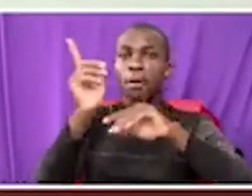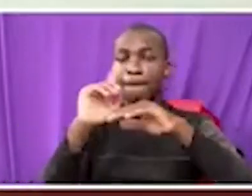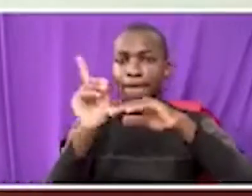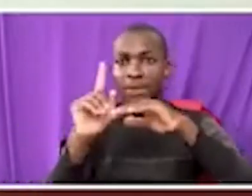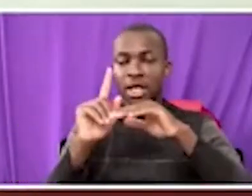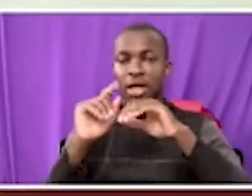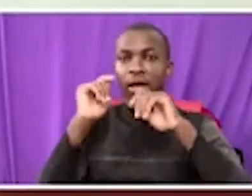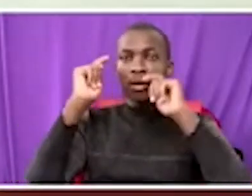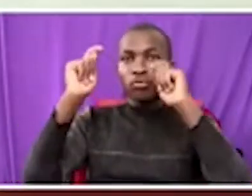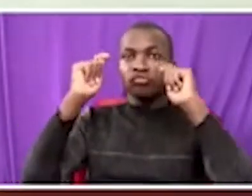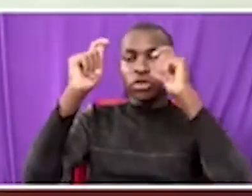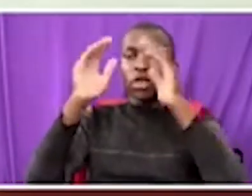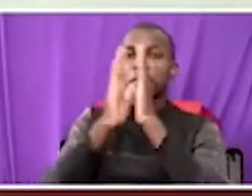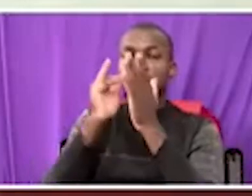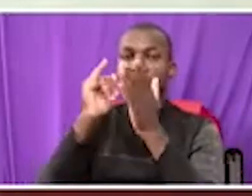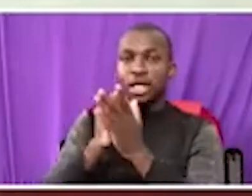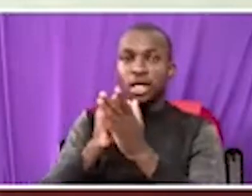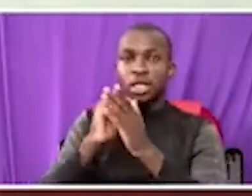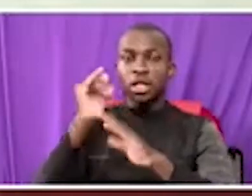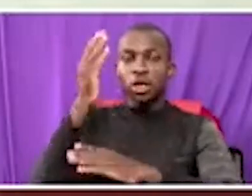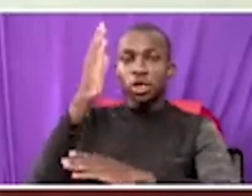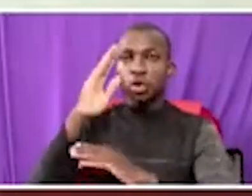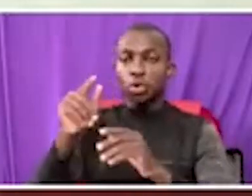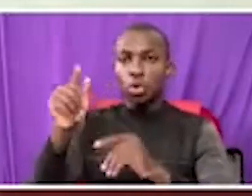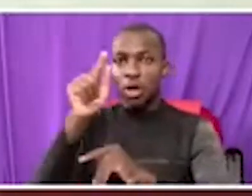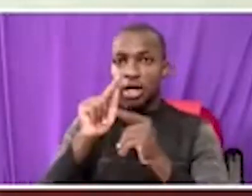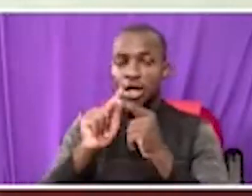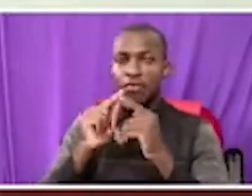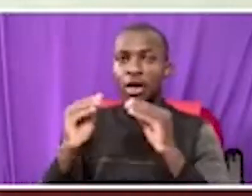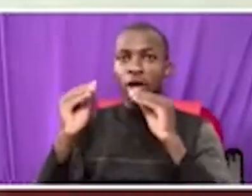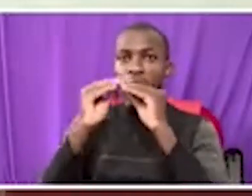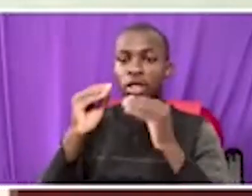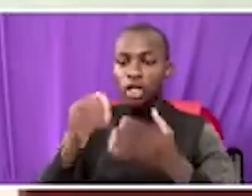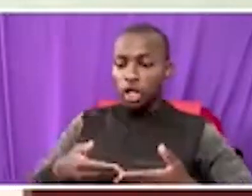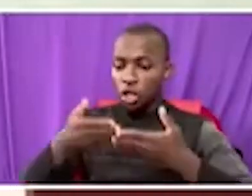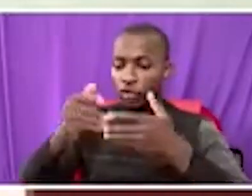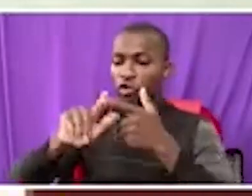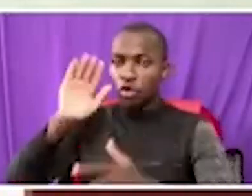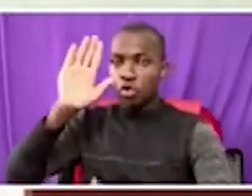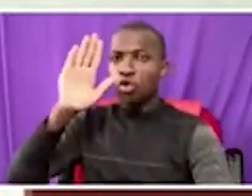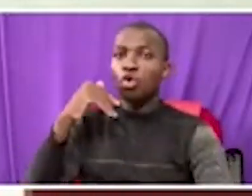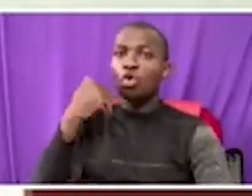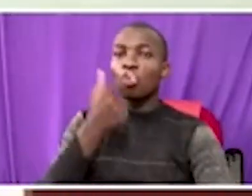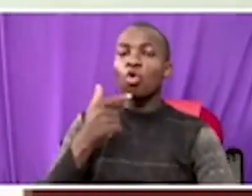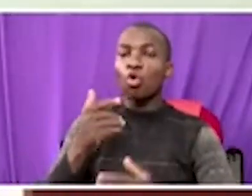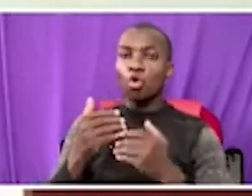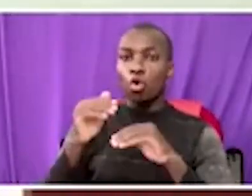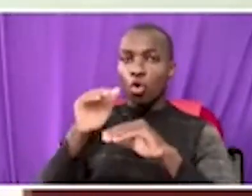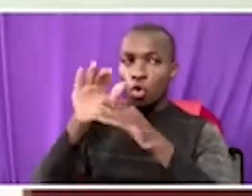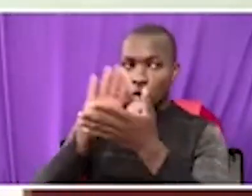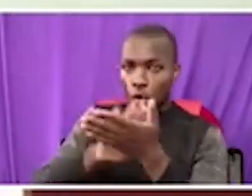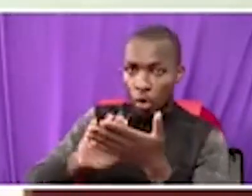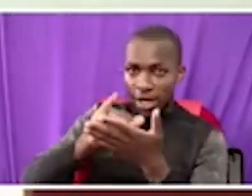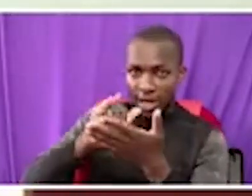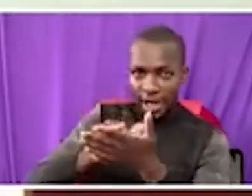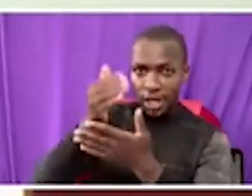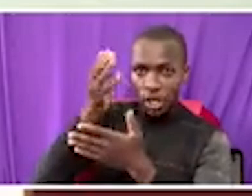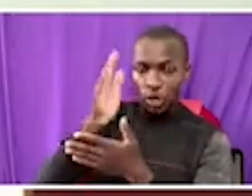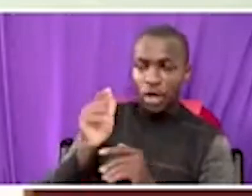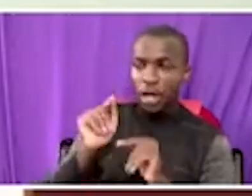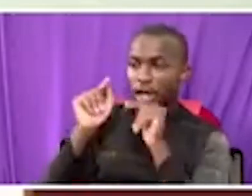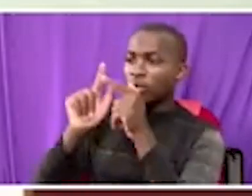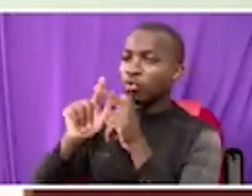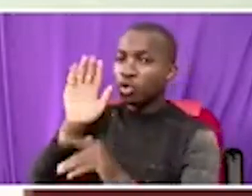prayed, God, whatever I meet with first, I will give that to you. Who does he behold but his daughter coming to him